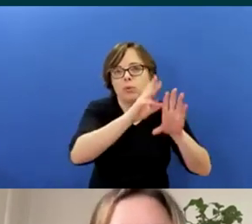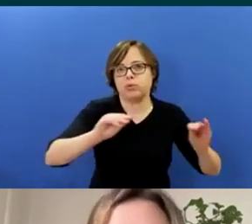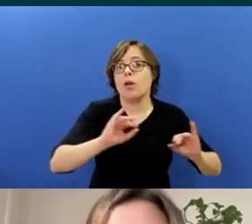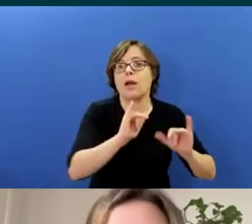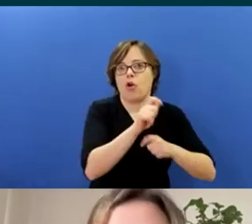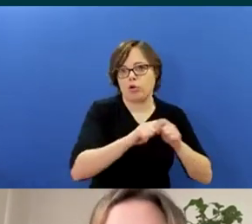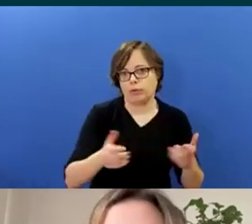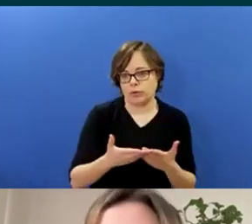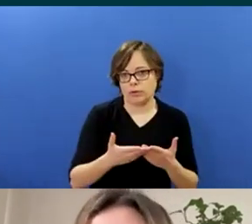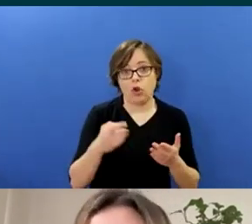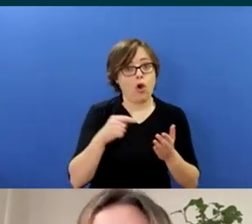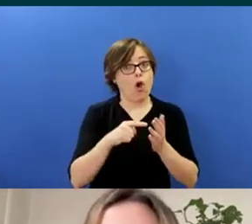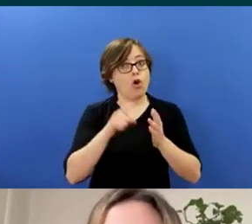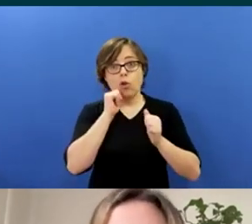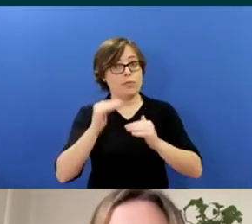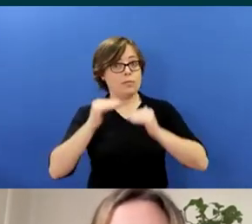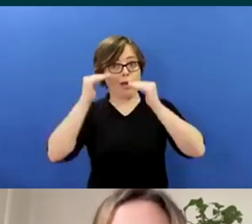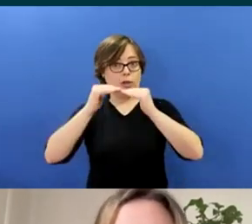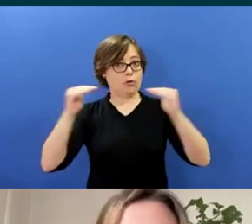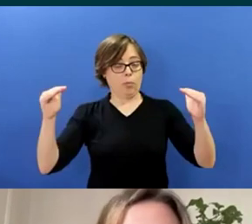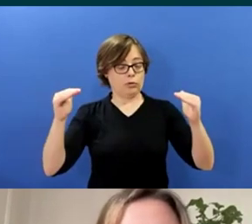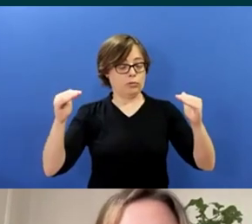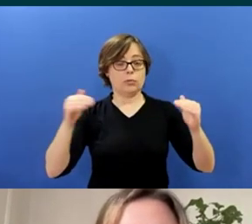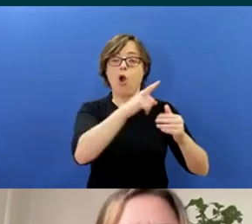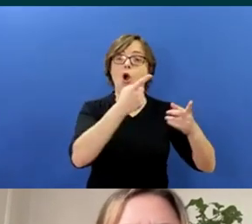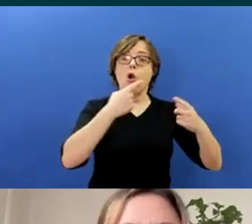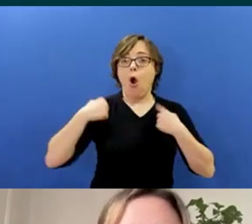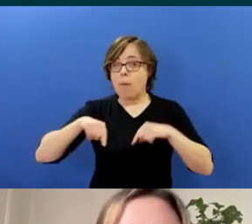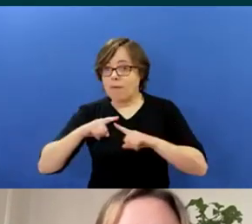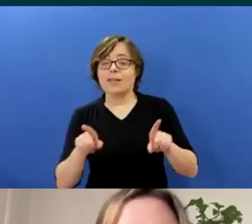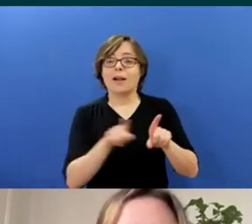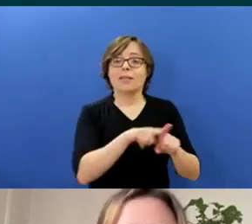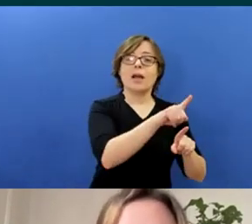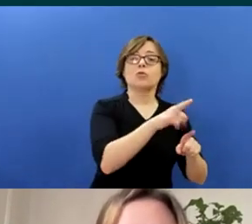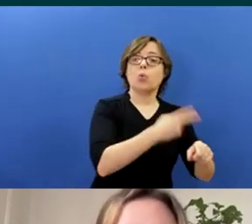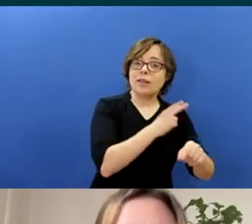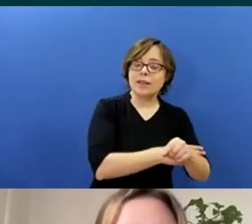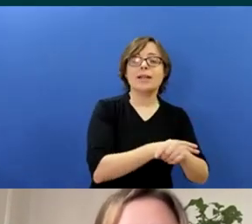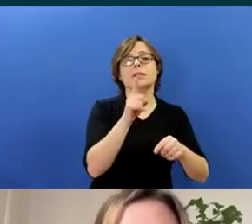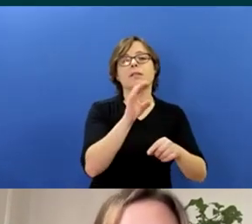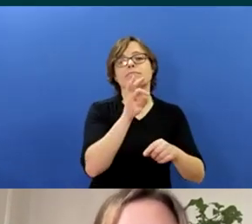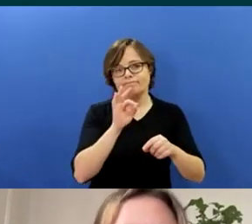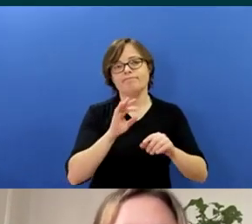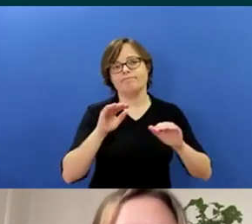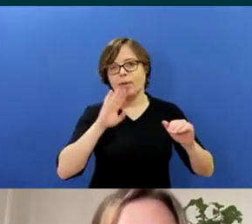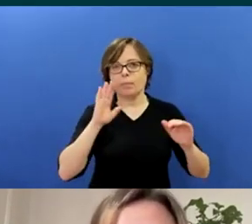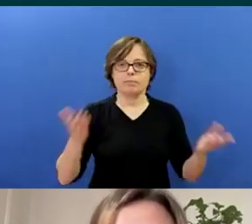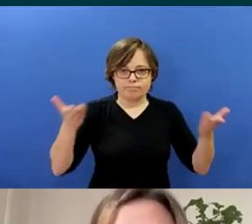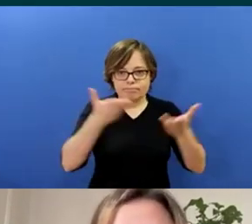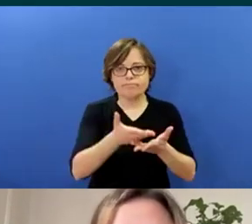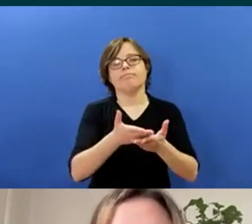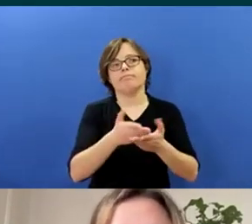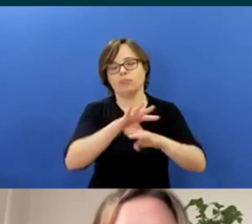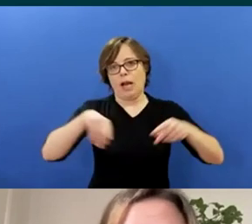decisions together. In Zurich, for instance, large-scale urban redevelopment projects have been designed in close